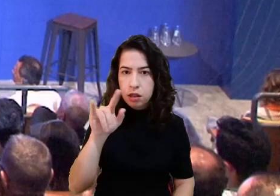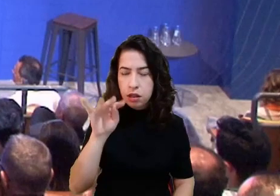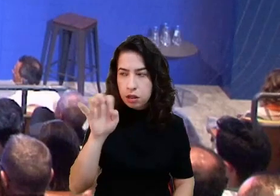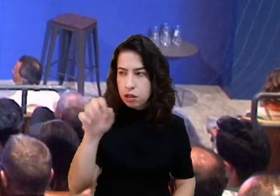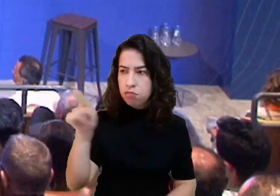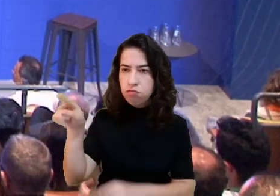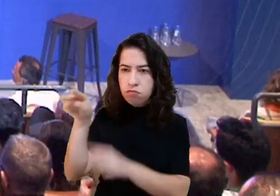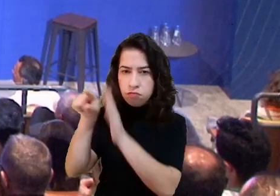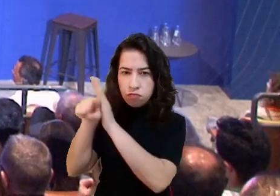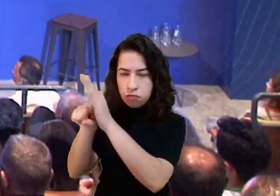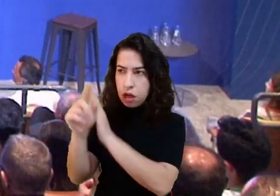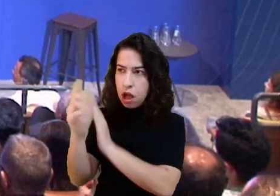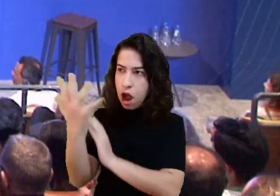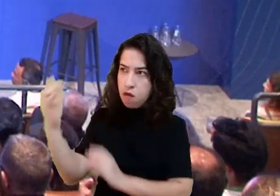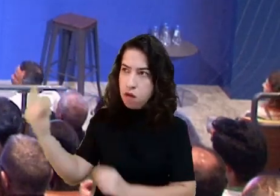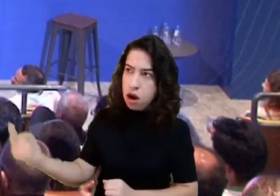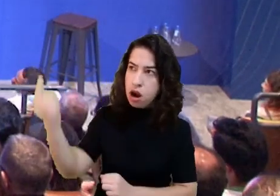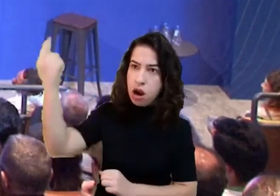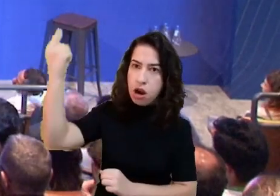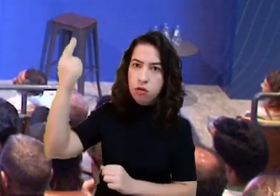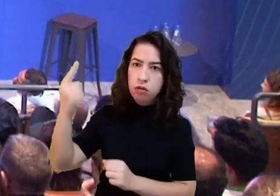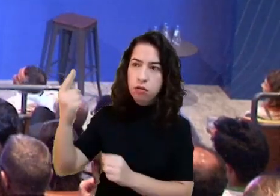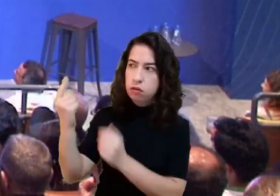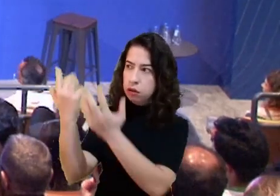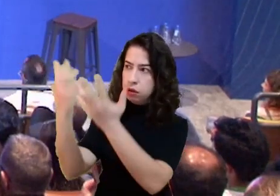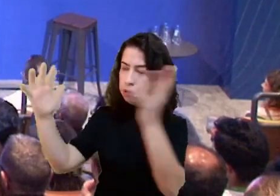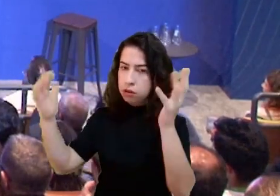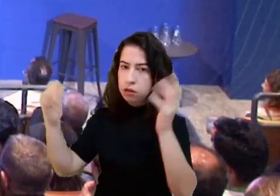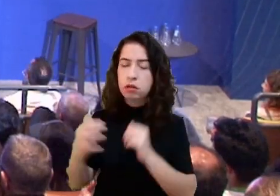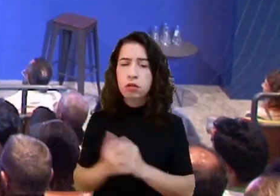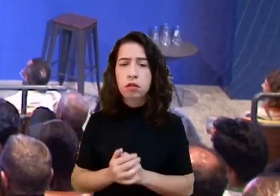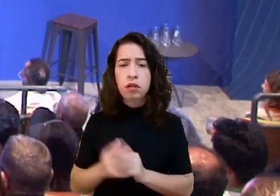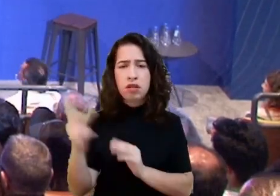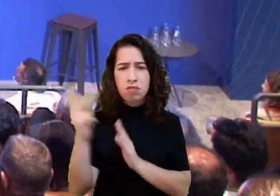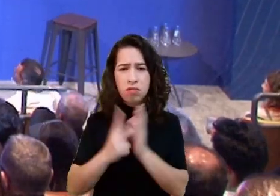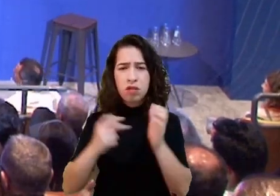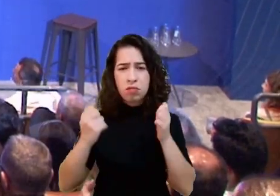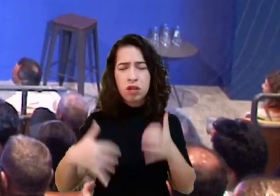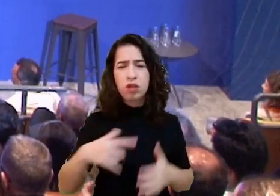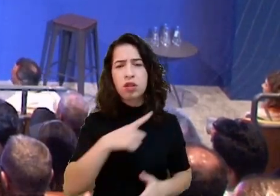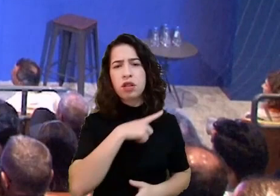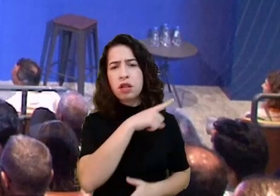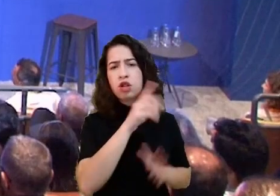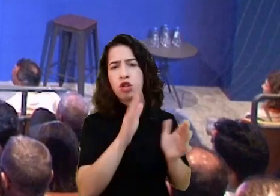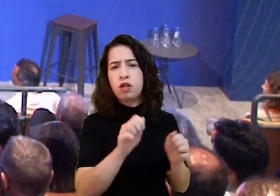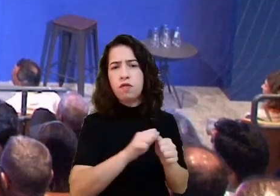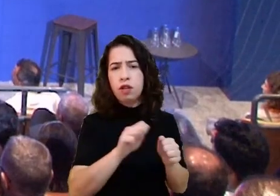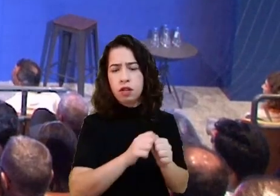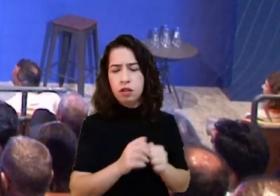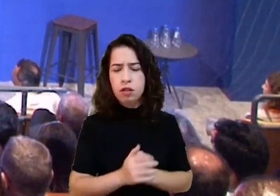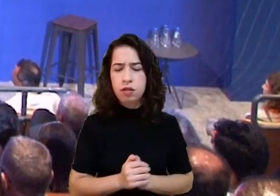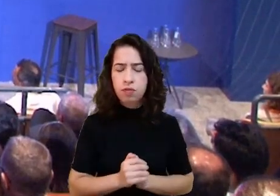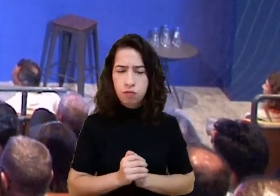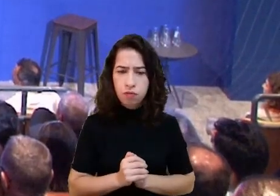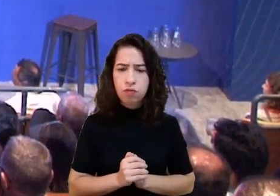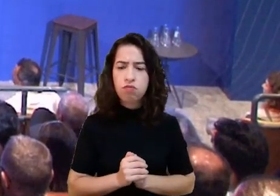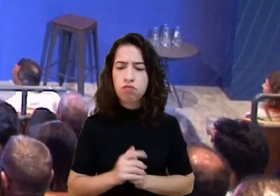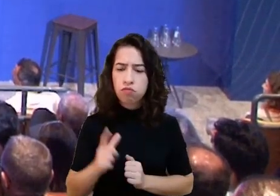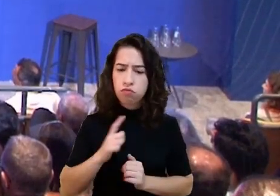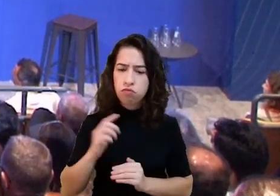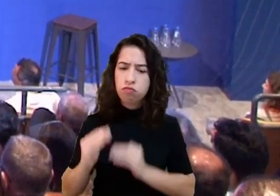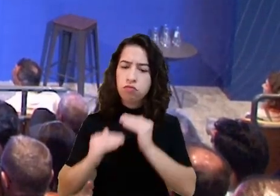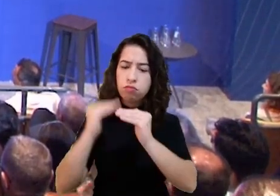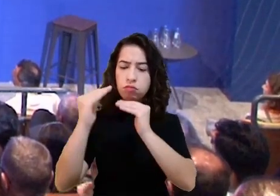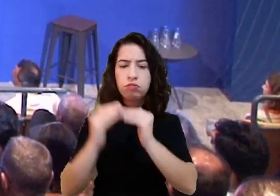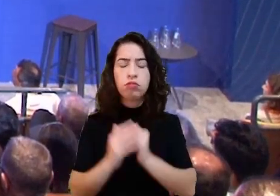in woods, and everything is a project that our institute does, because we have a satellite in space and